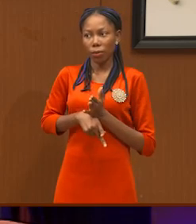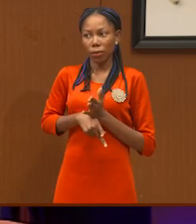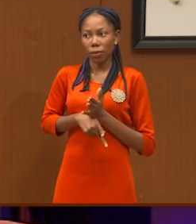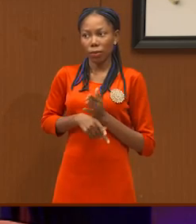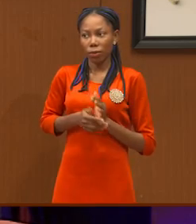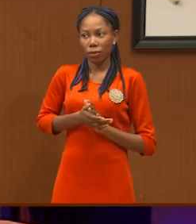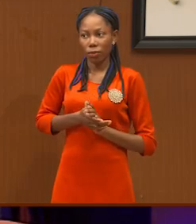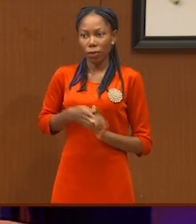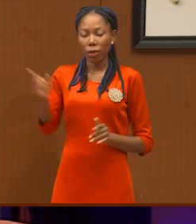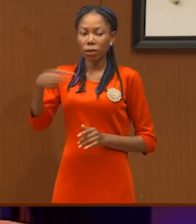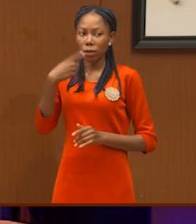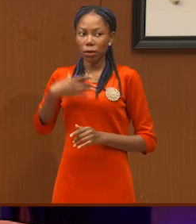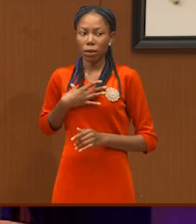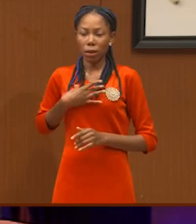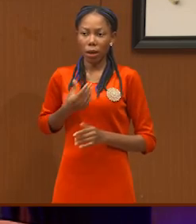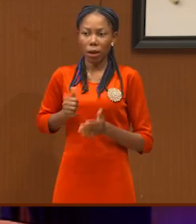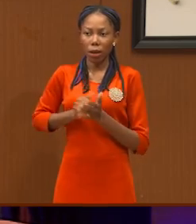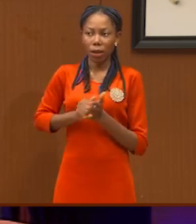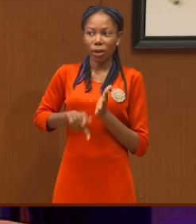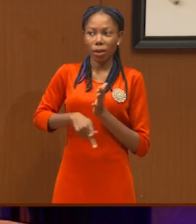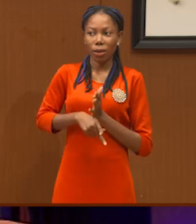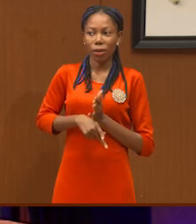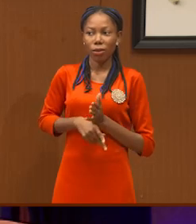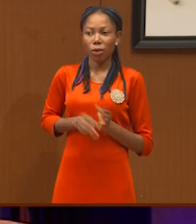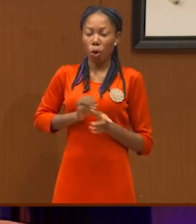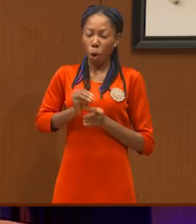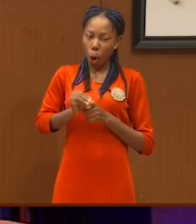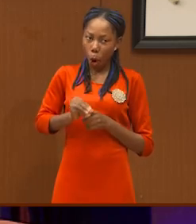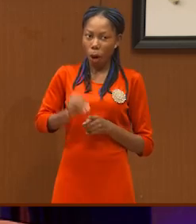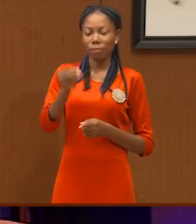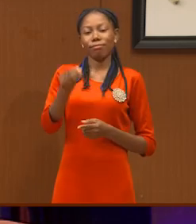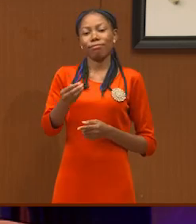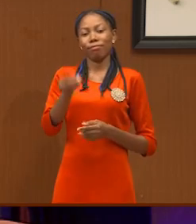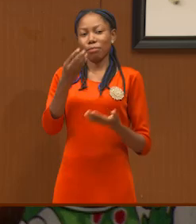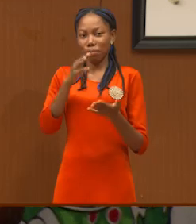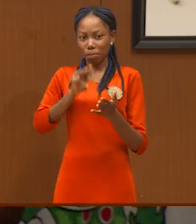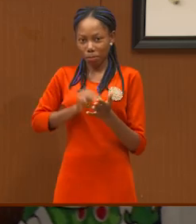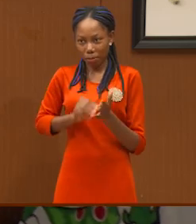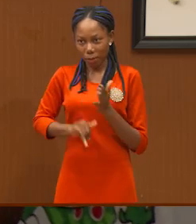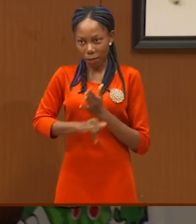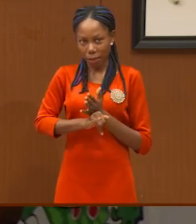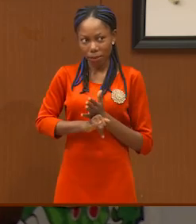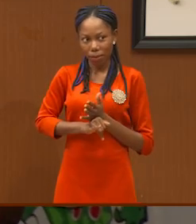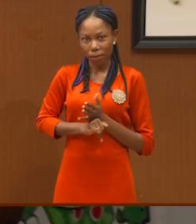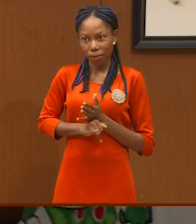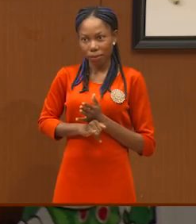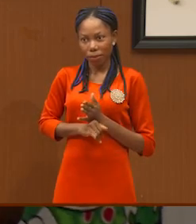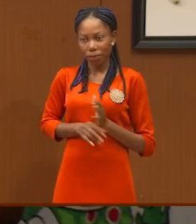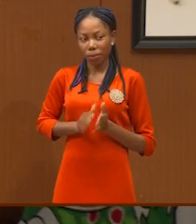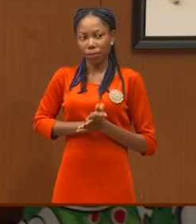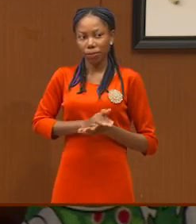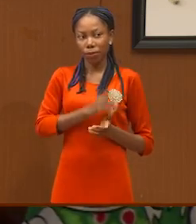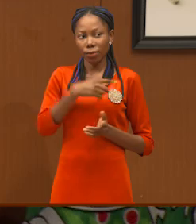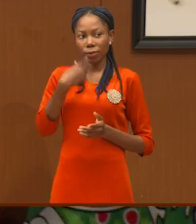it's not April. 3 months from now. March, April, May. May ending precisely. It's okay. That's what he said from the onset.